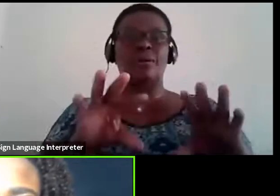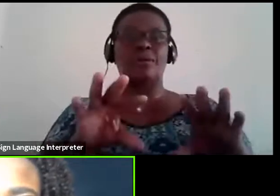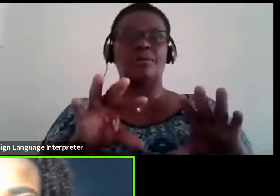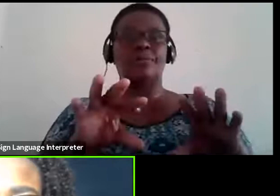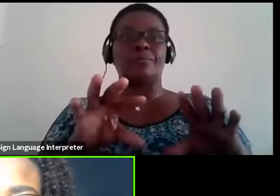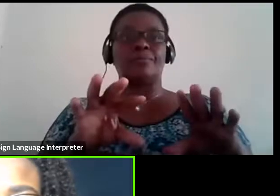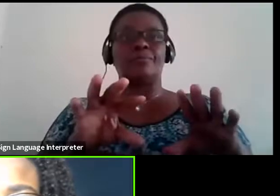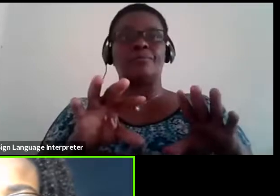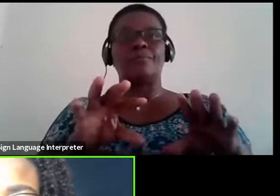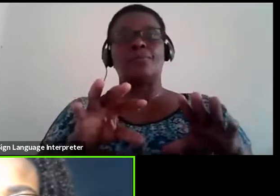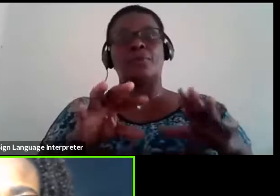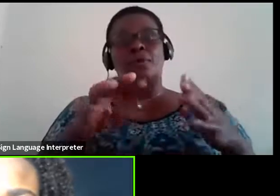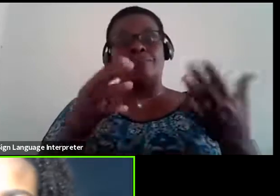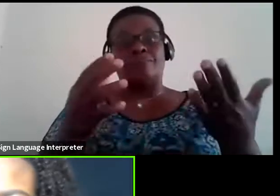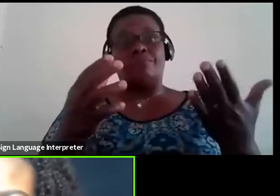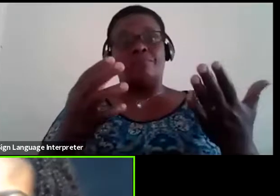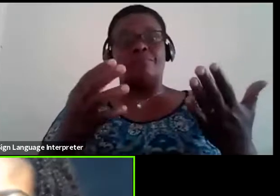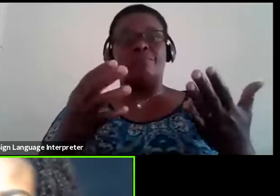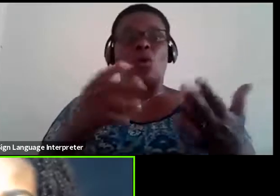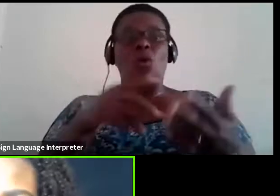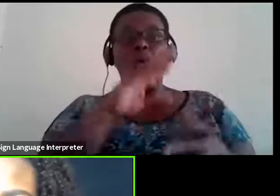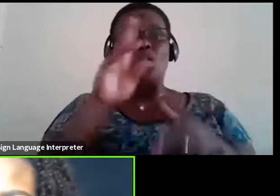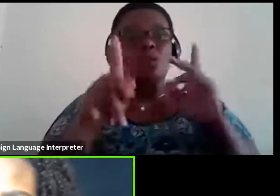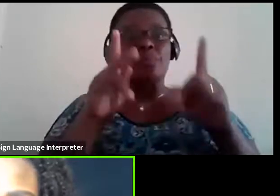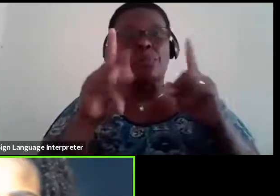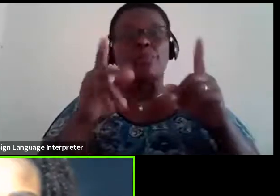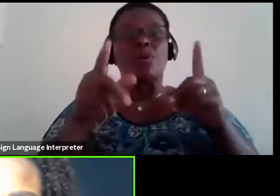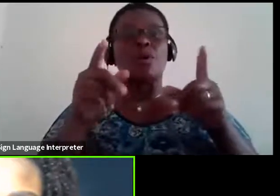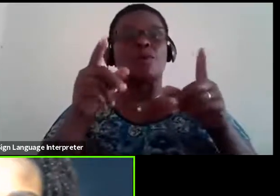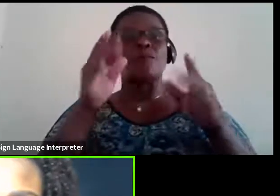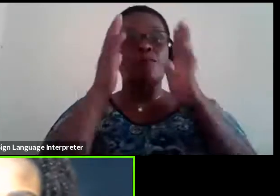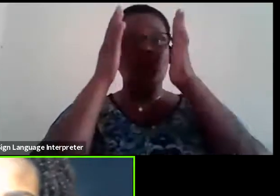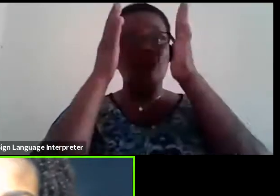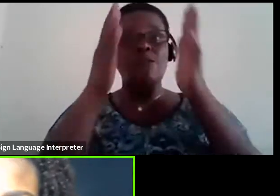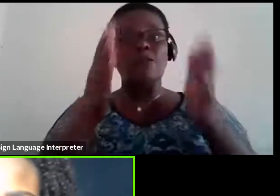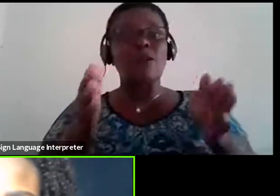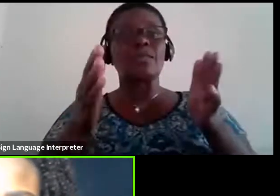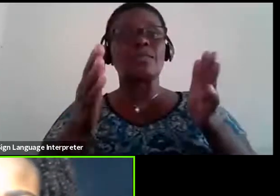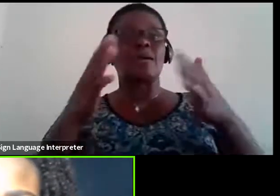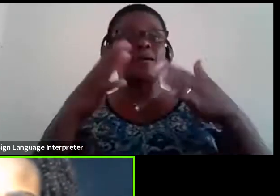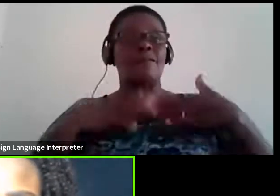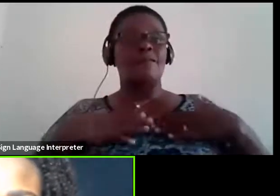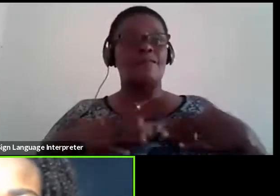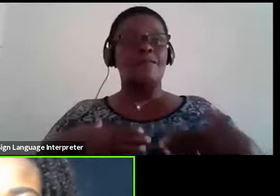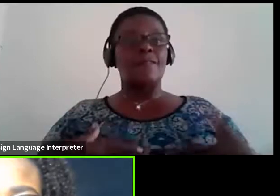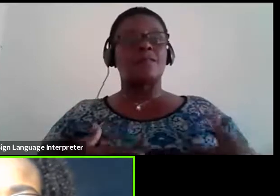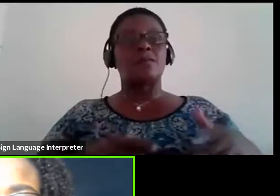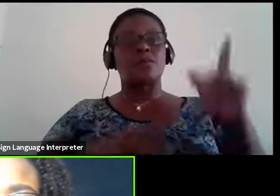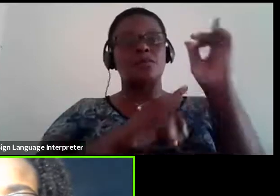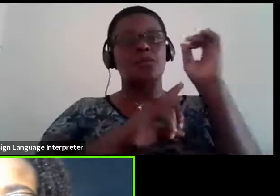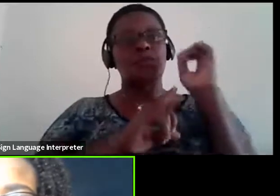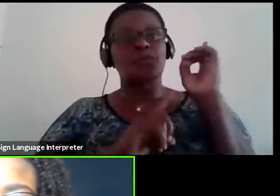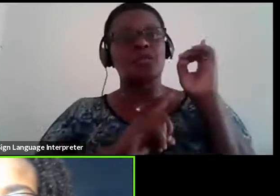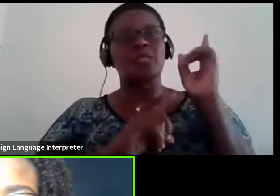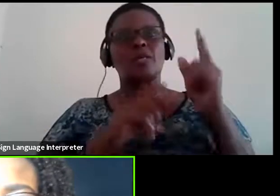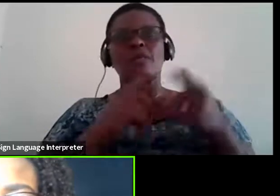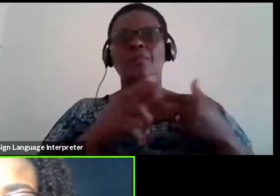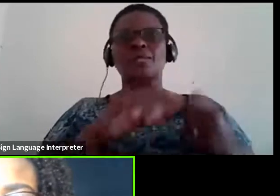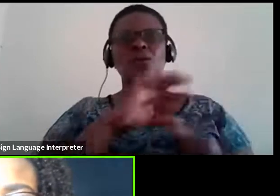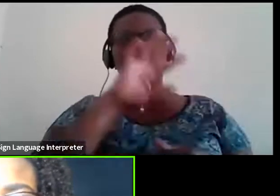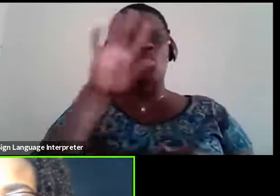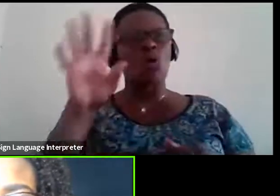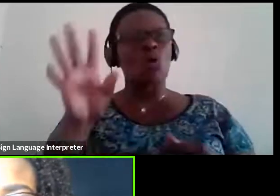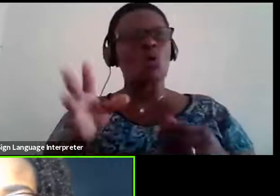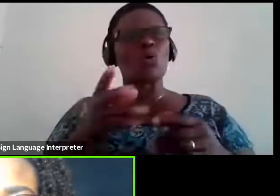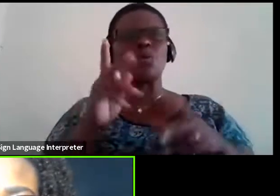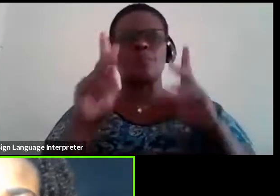physical security, whereas, you know, everyone's accessing, you know, online platforms are all using digital devices, but there's really no